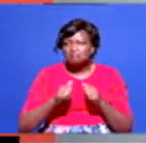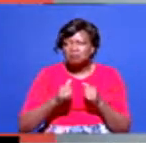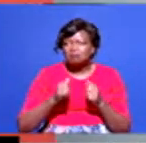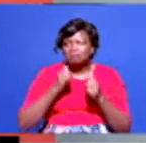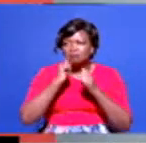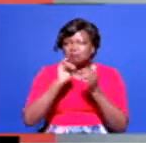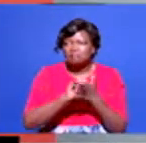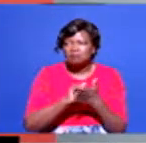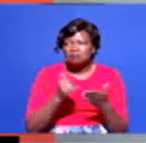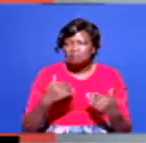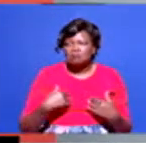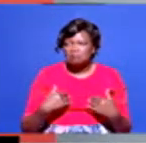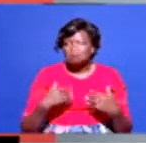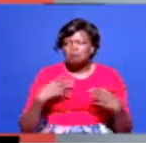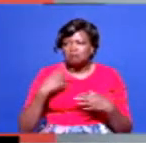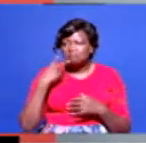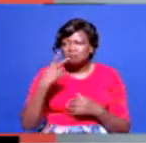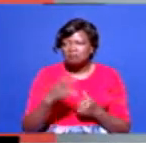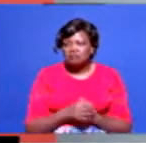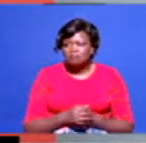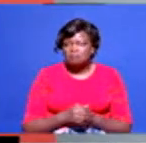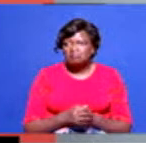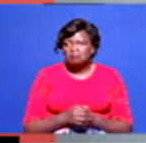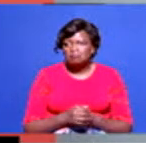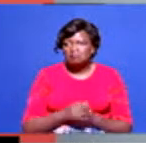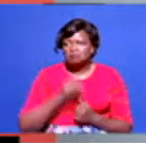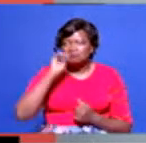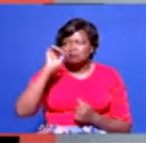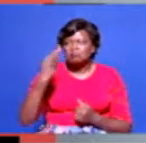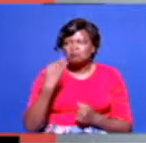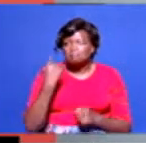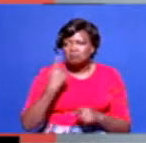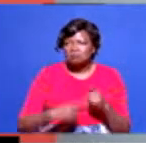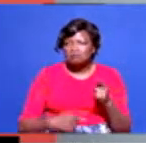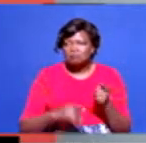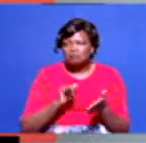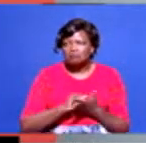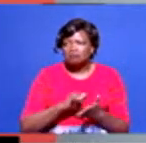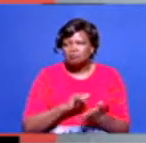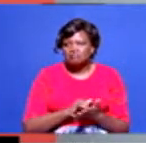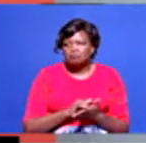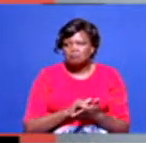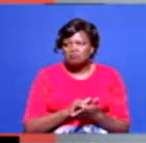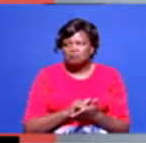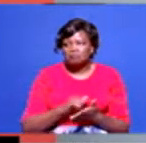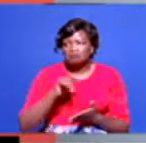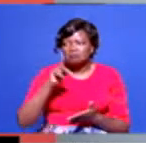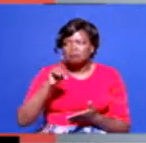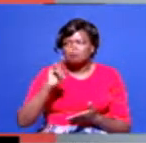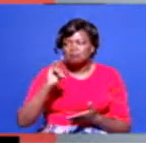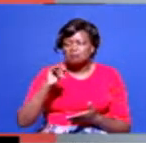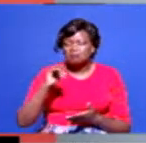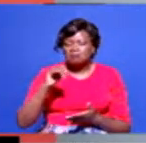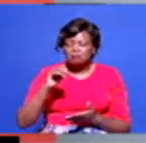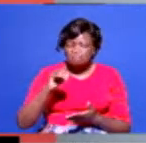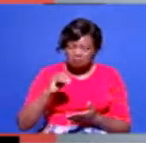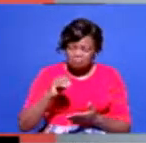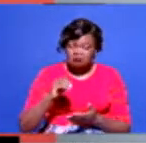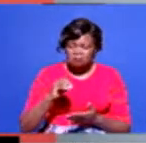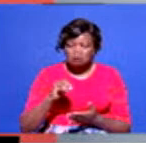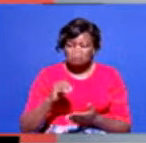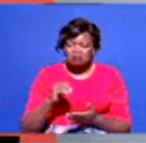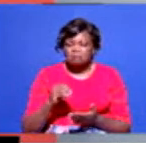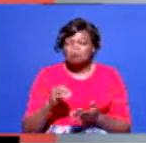we're going to have spectators. It's the third year that the Kip Keino Classic has been run. You know,